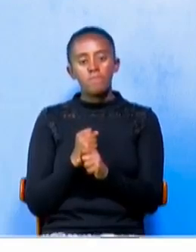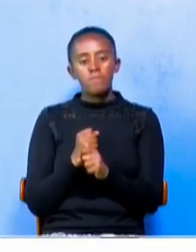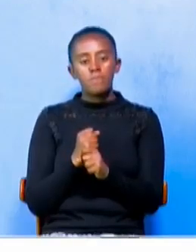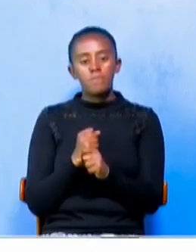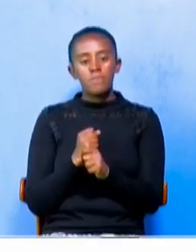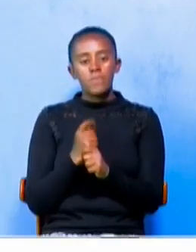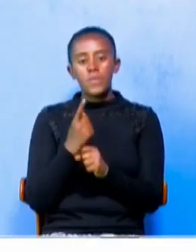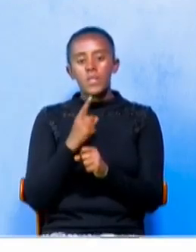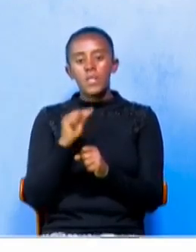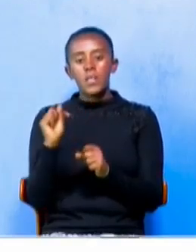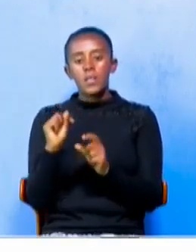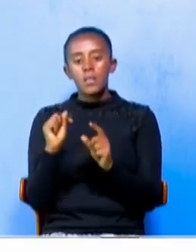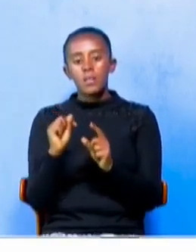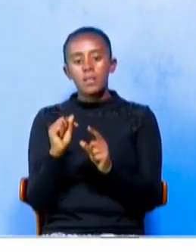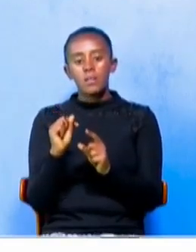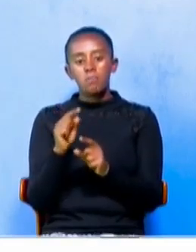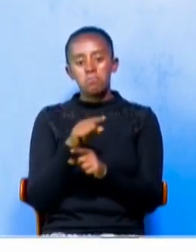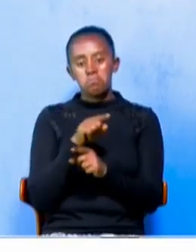the group